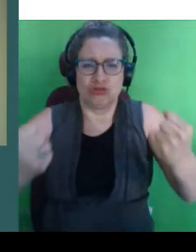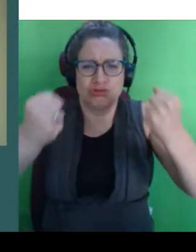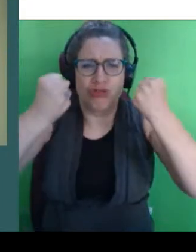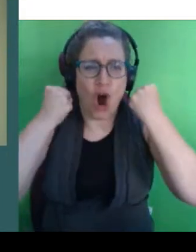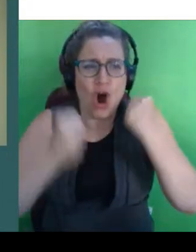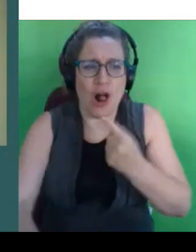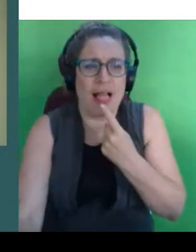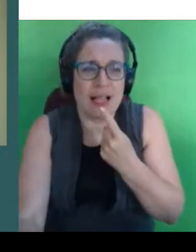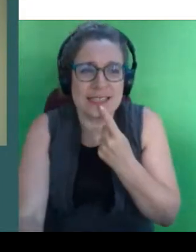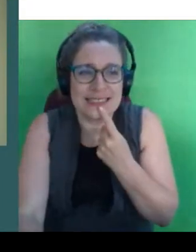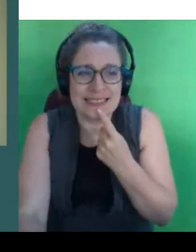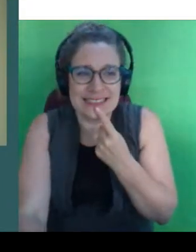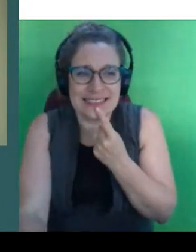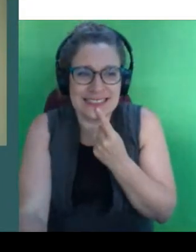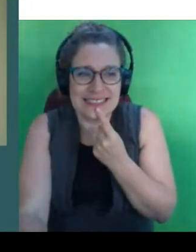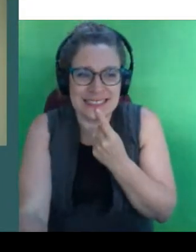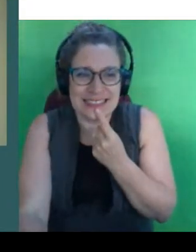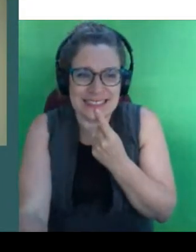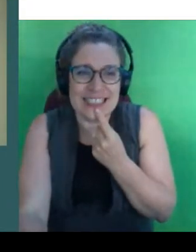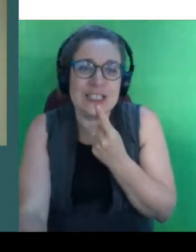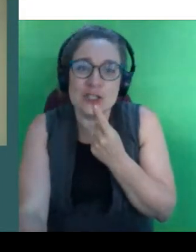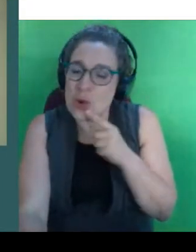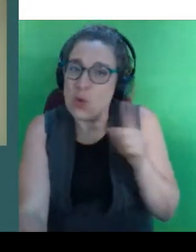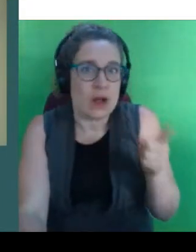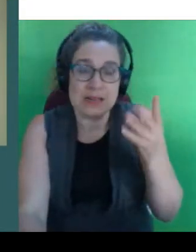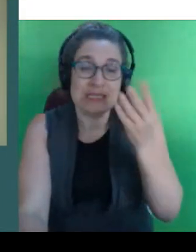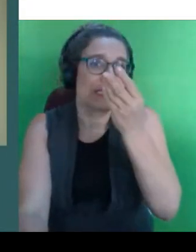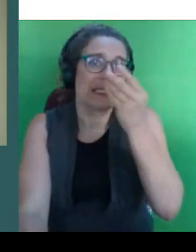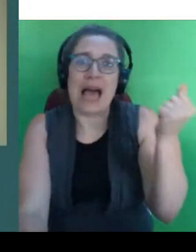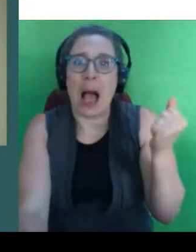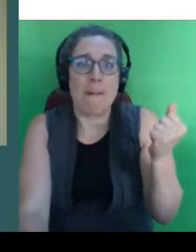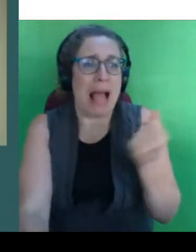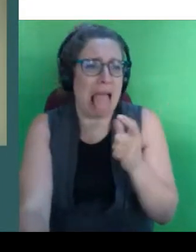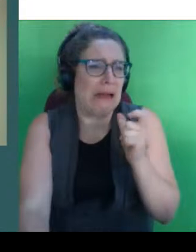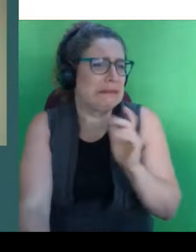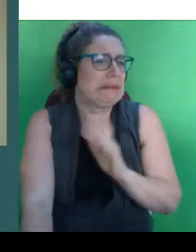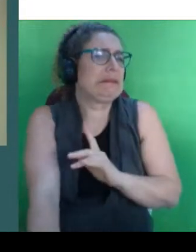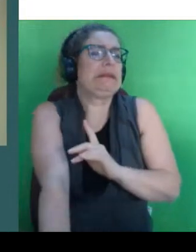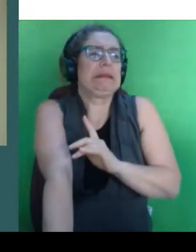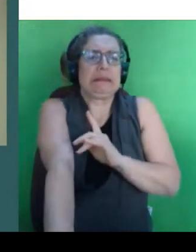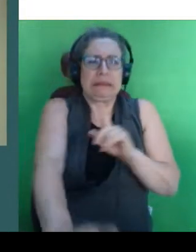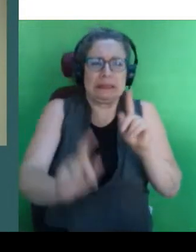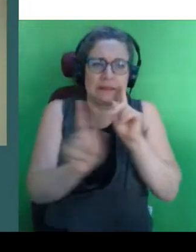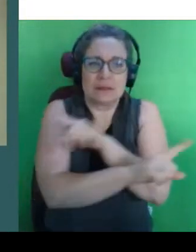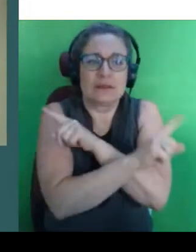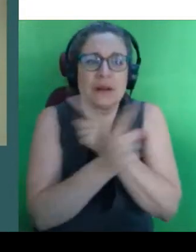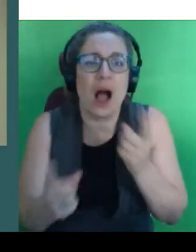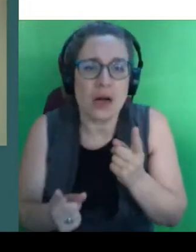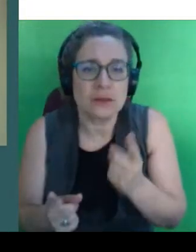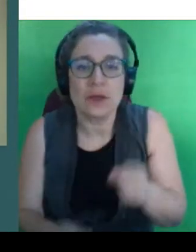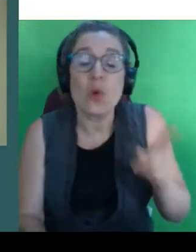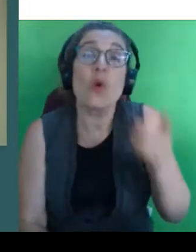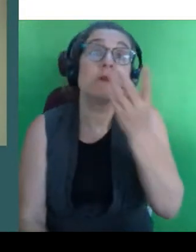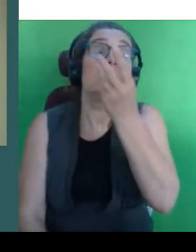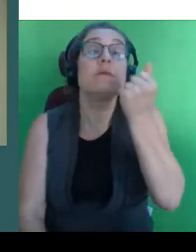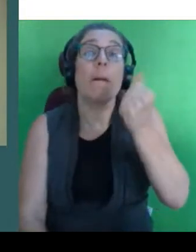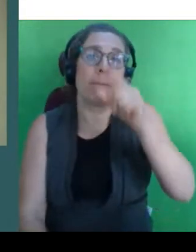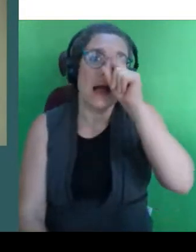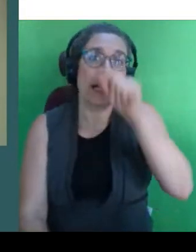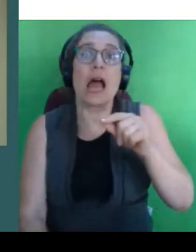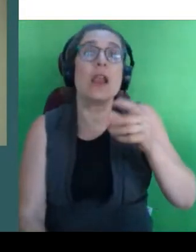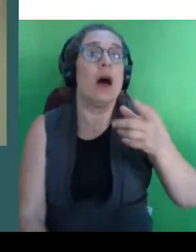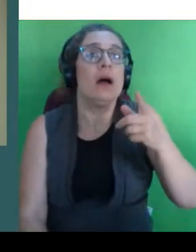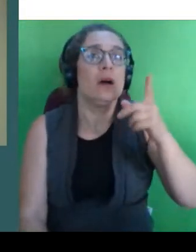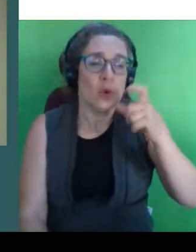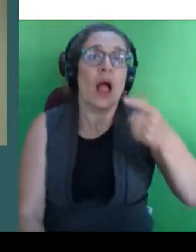So some of them will simply not be able to tolerate it. Others can find that if they take a drink of orange juice or something after using it, they can get